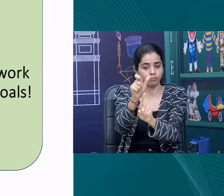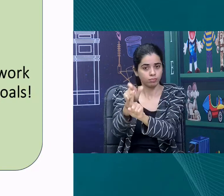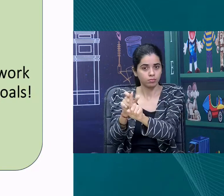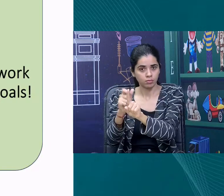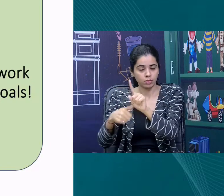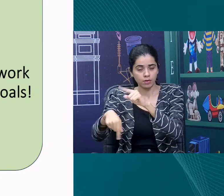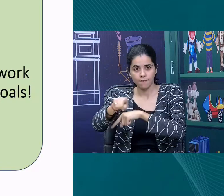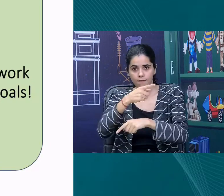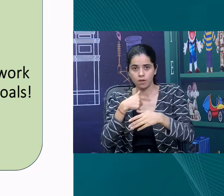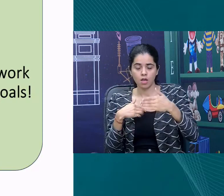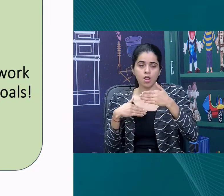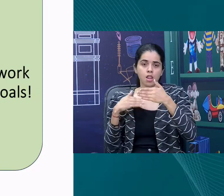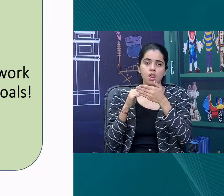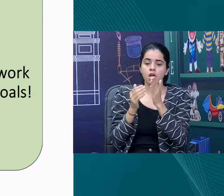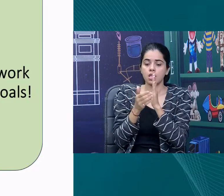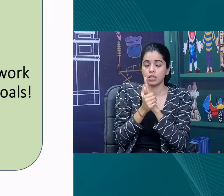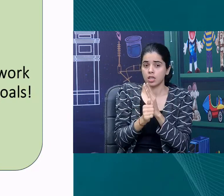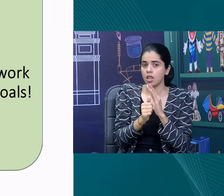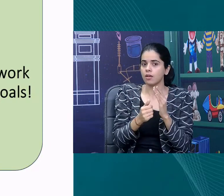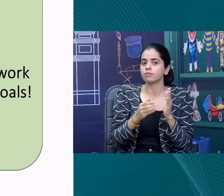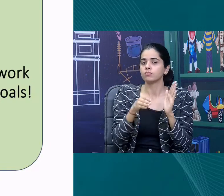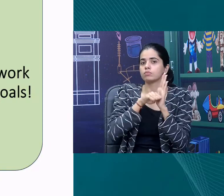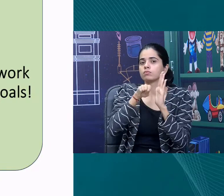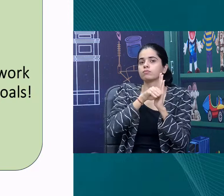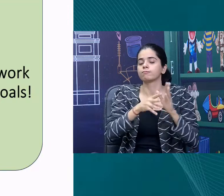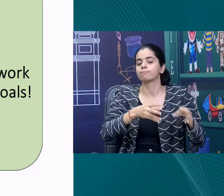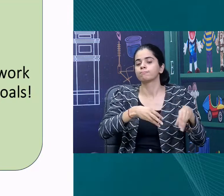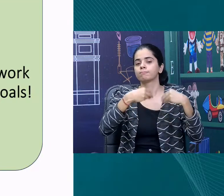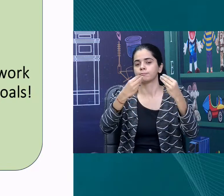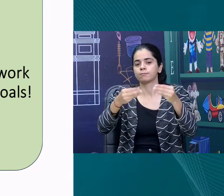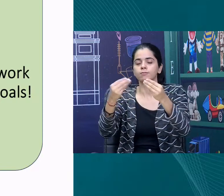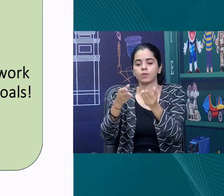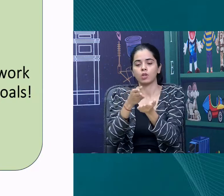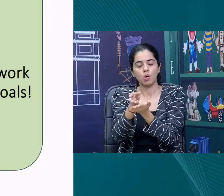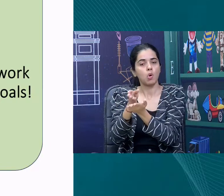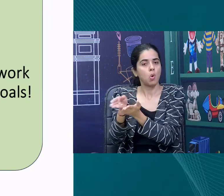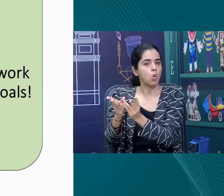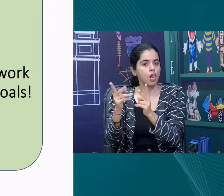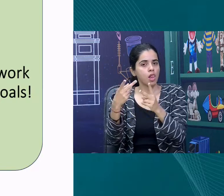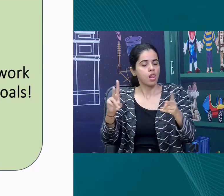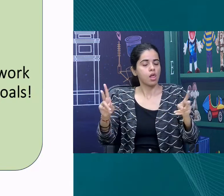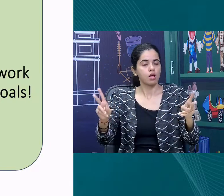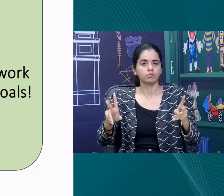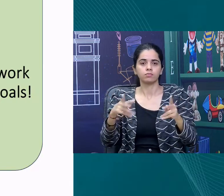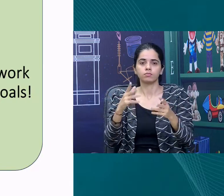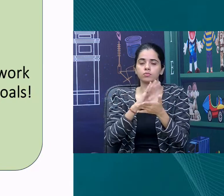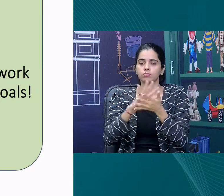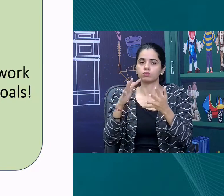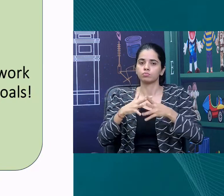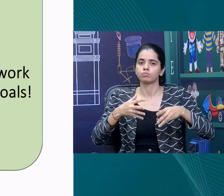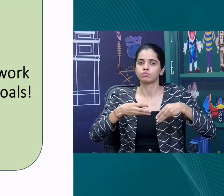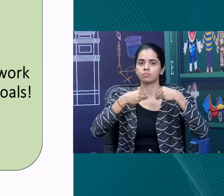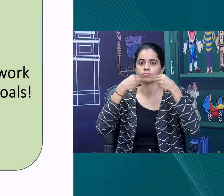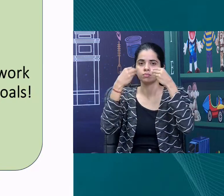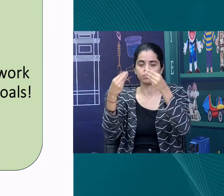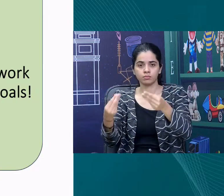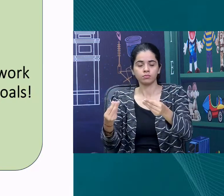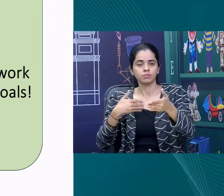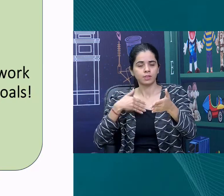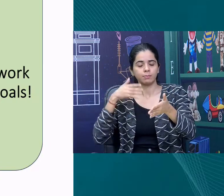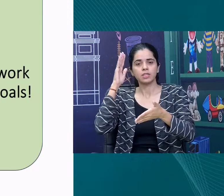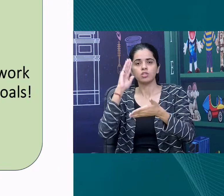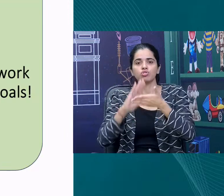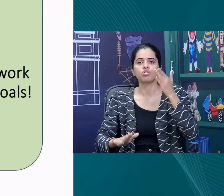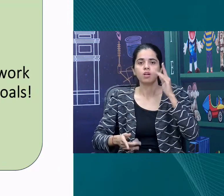have mastered. And so it will be differentiated. So it's okay to ask help, and it is okay also to do a challenging